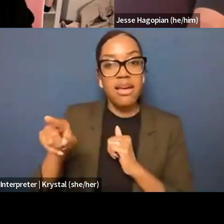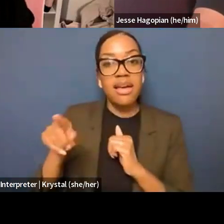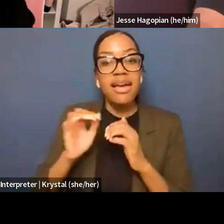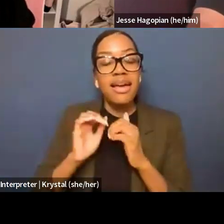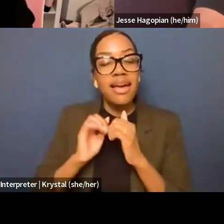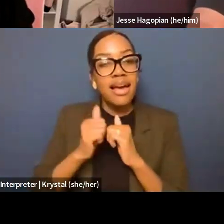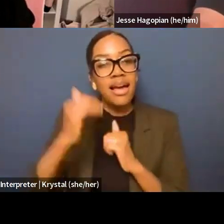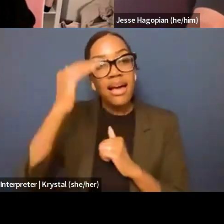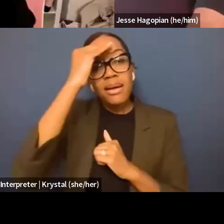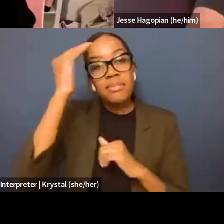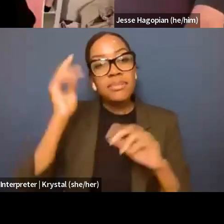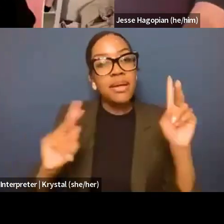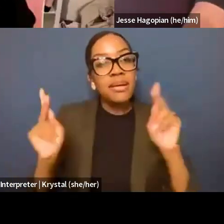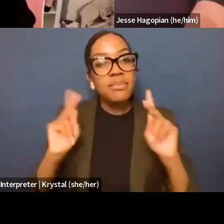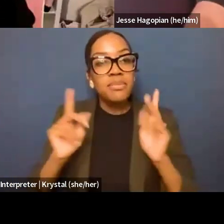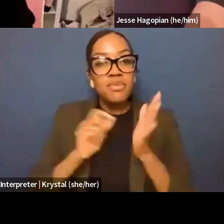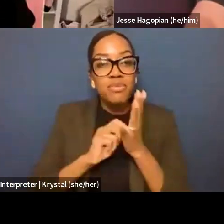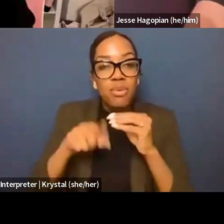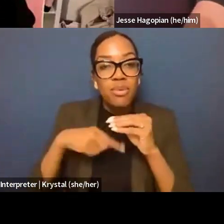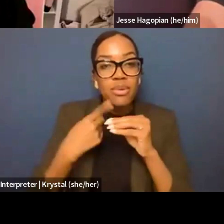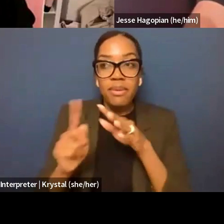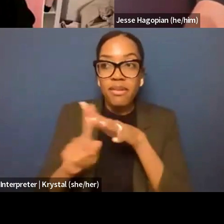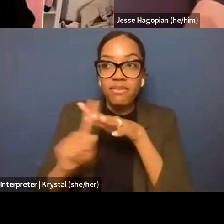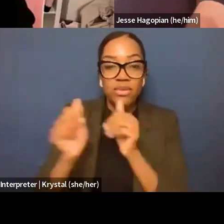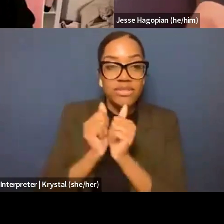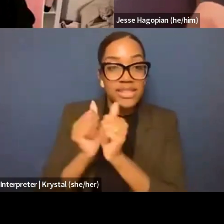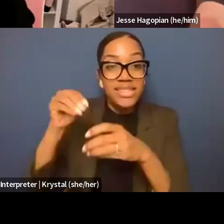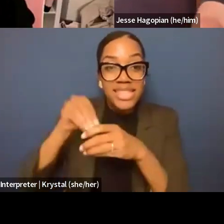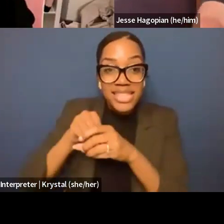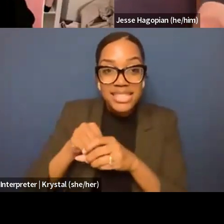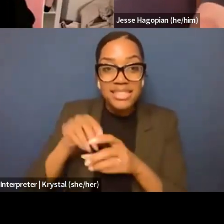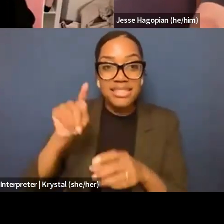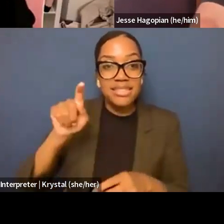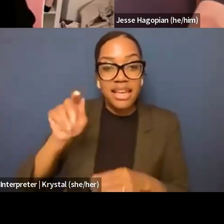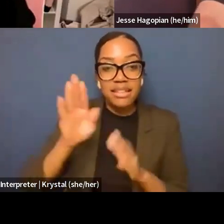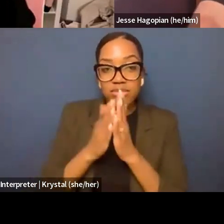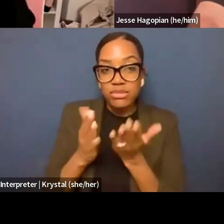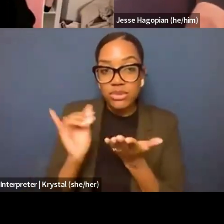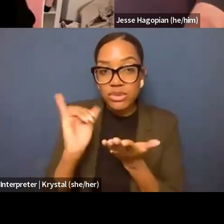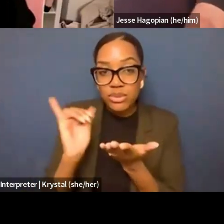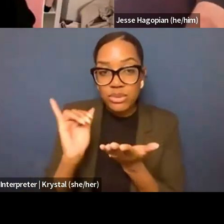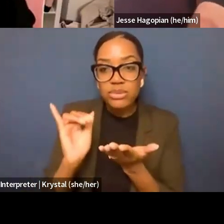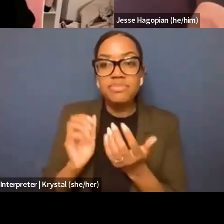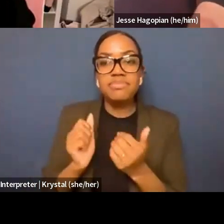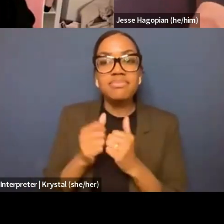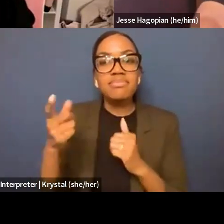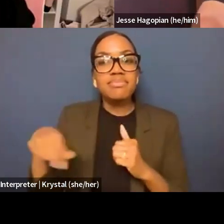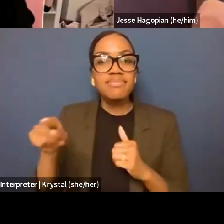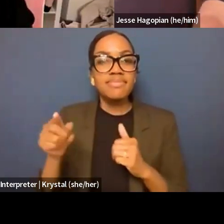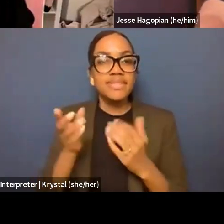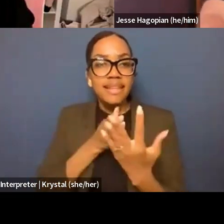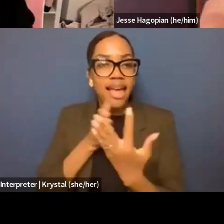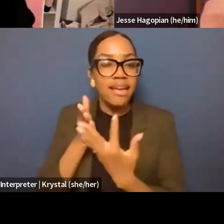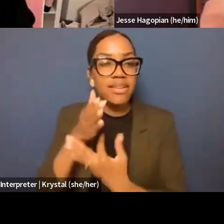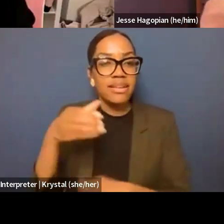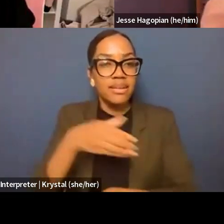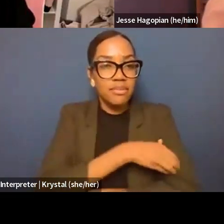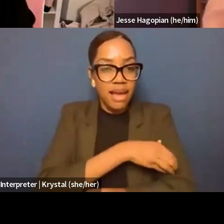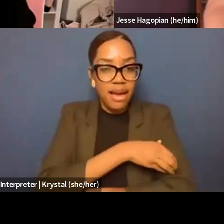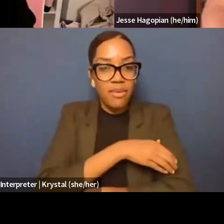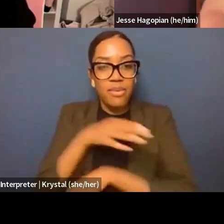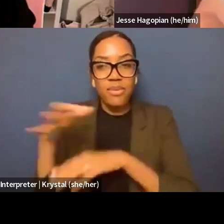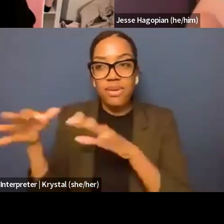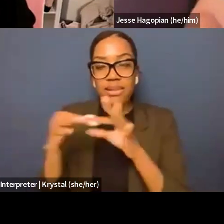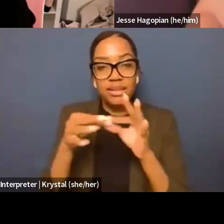fugitive slaves in the textbooks that they themselves were kind of creating, and the way that they were navigating power in the context of